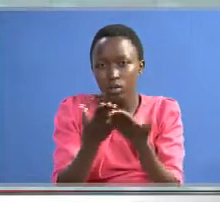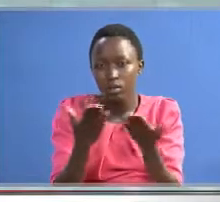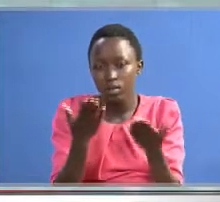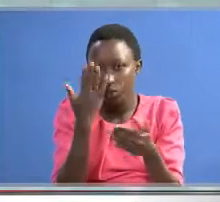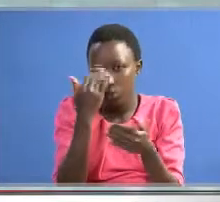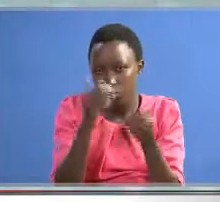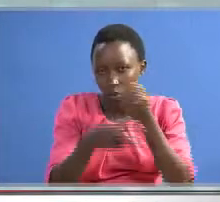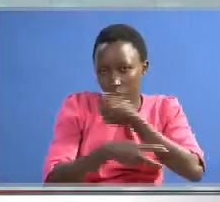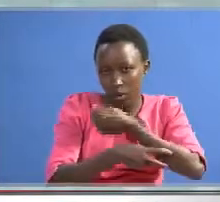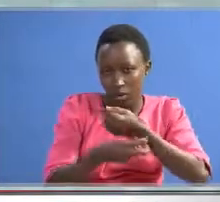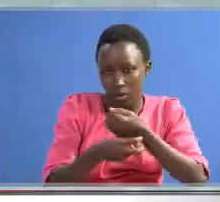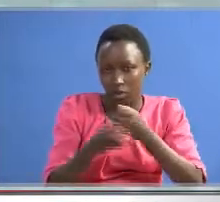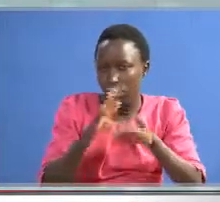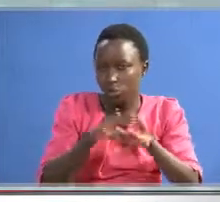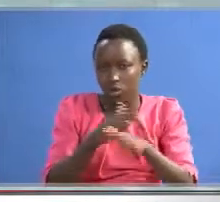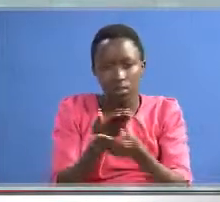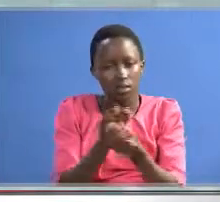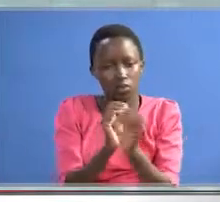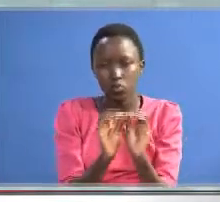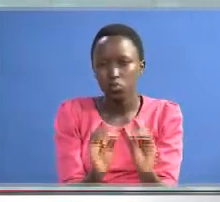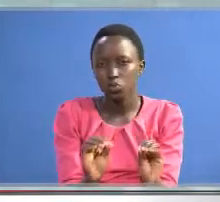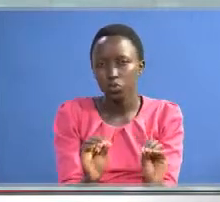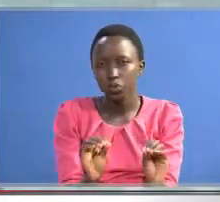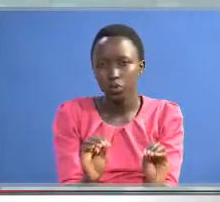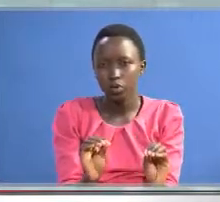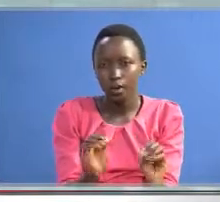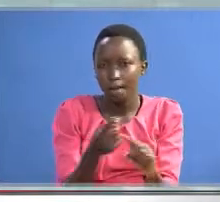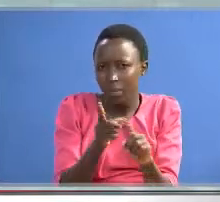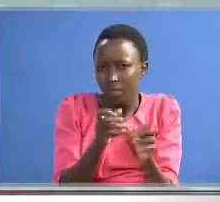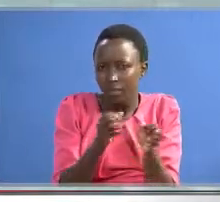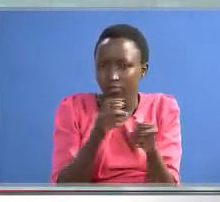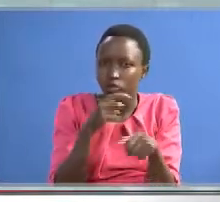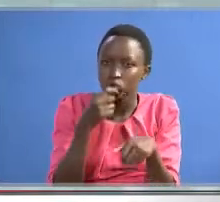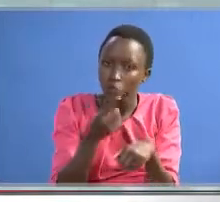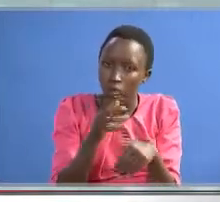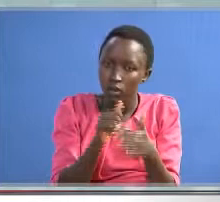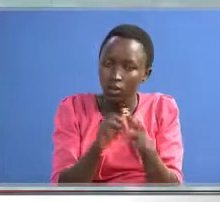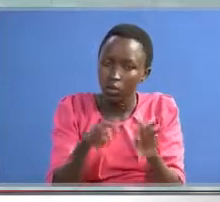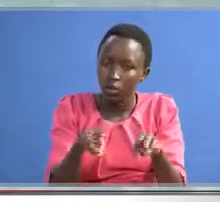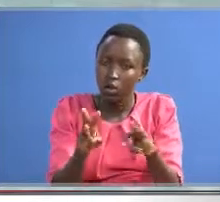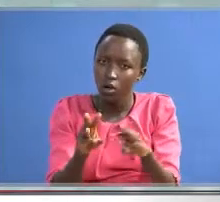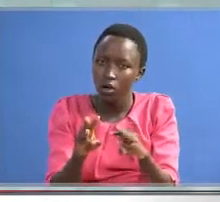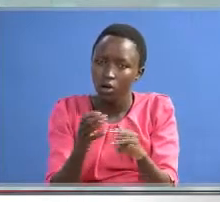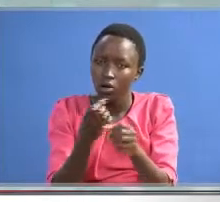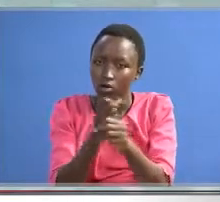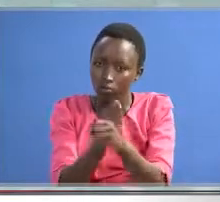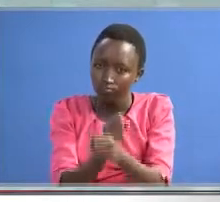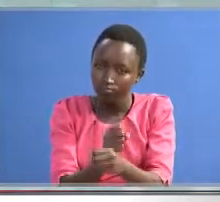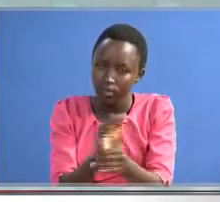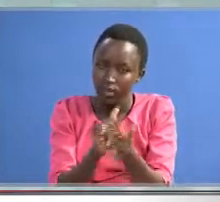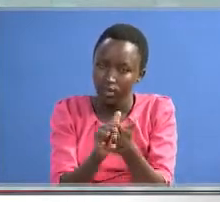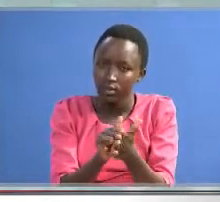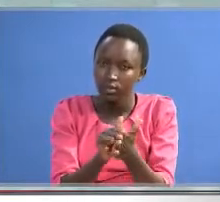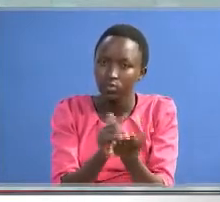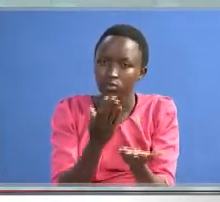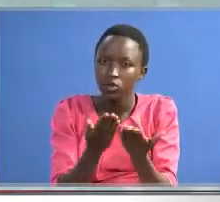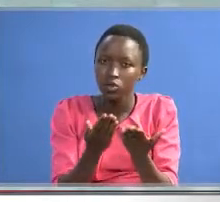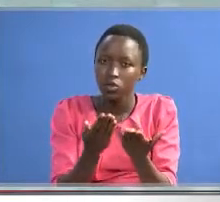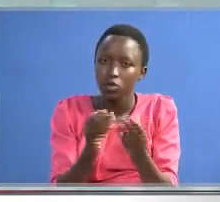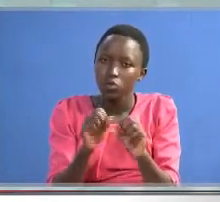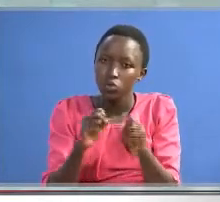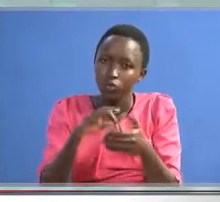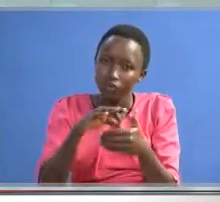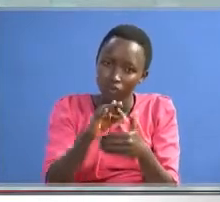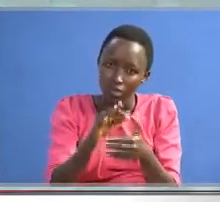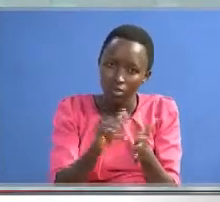theft, which is not a pleasant situation to be in. But what if you were told that there is a way of prevention of this and perhaps the recovery of